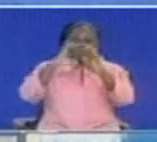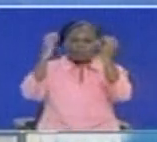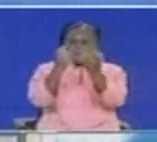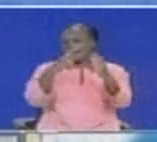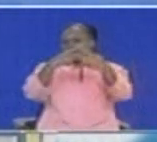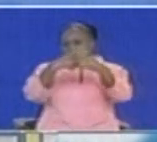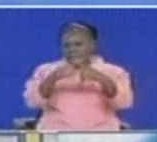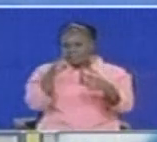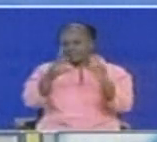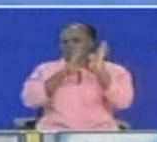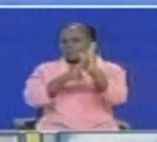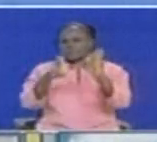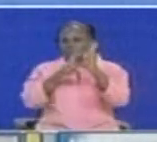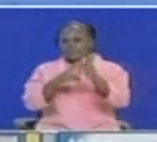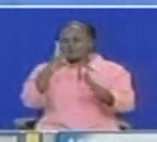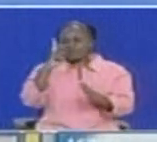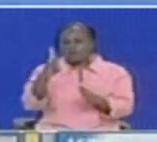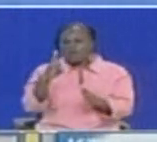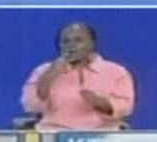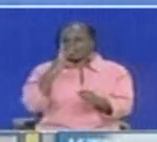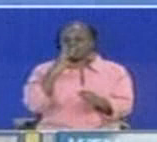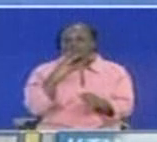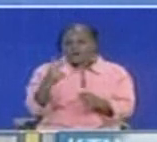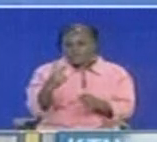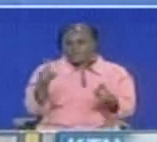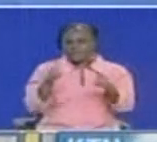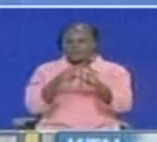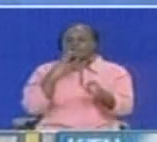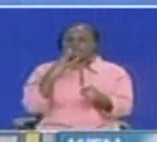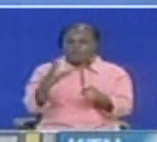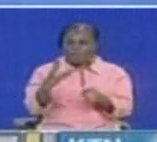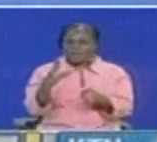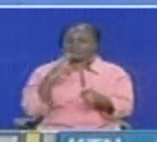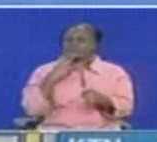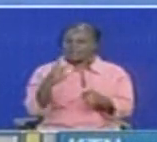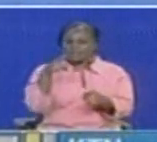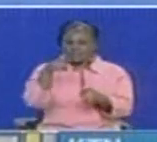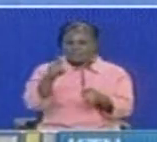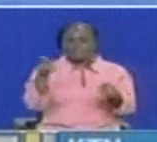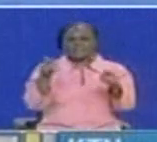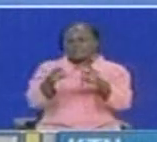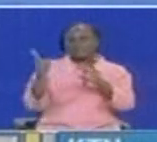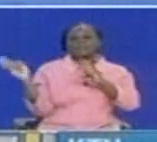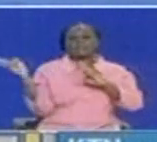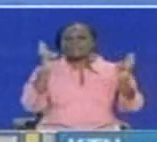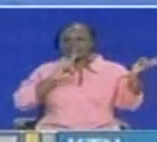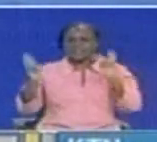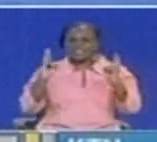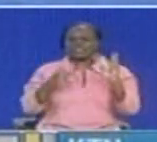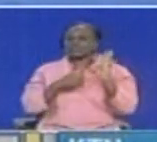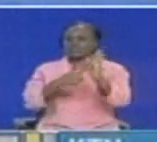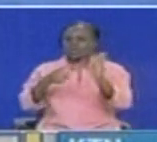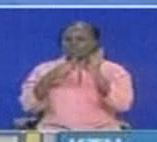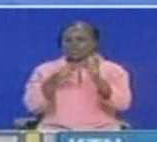but representatives in the 4x200 meters and 4x400 meters teams say that they are ready to state their case and